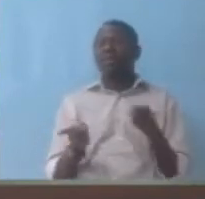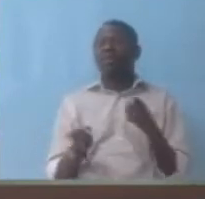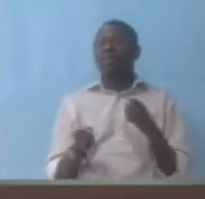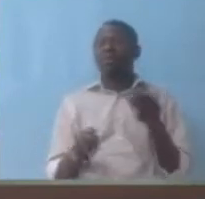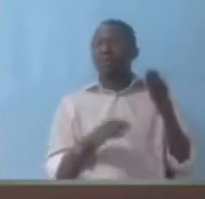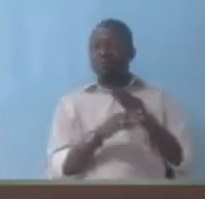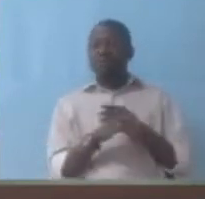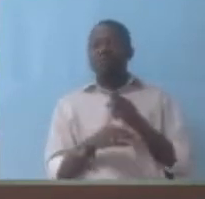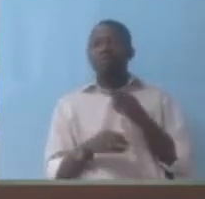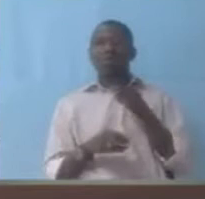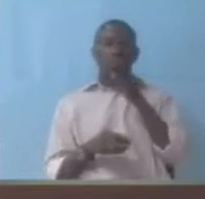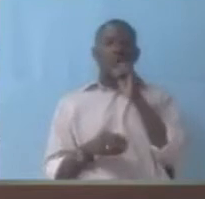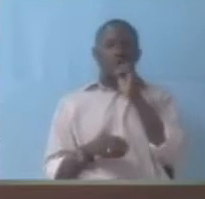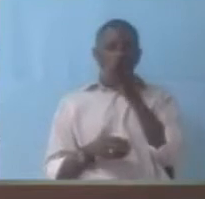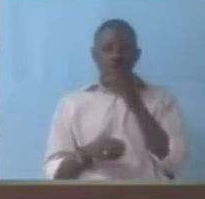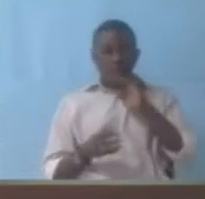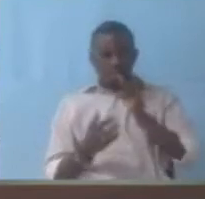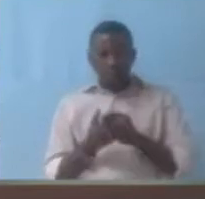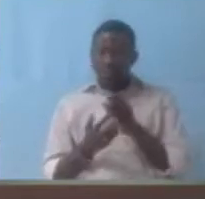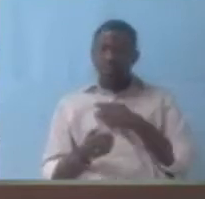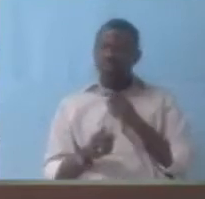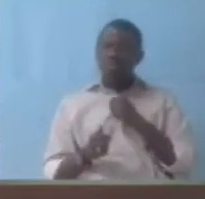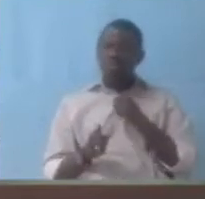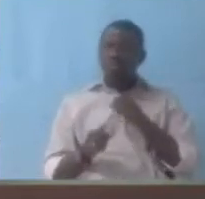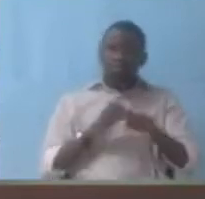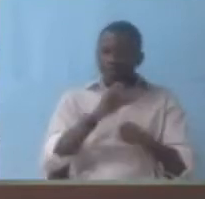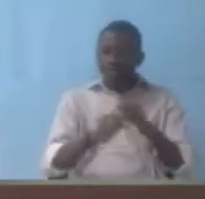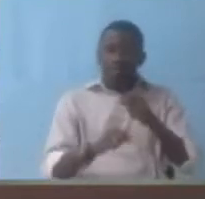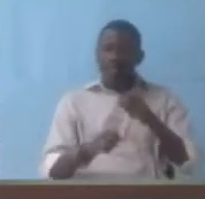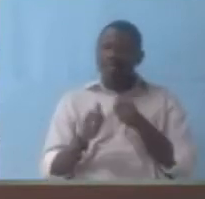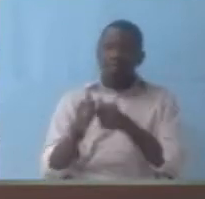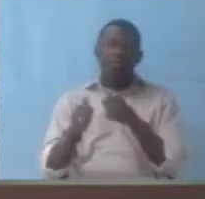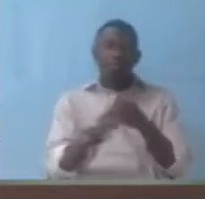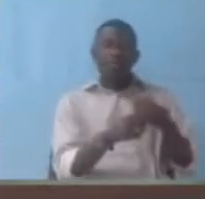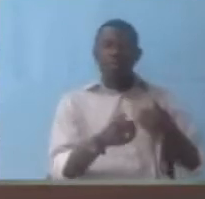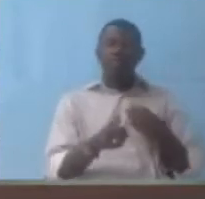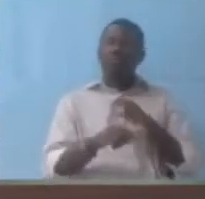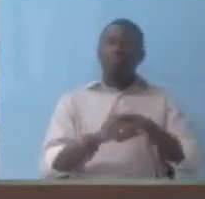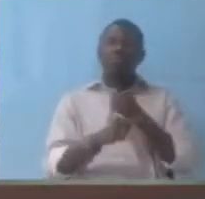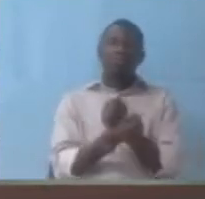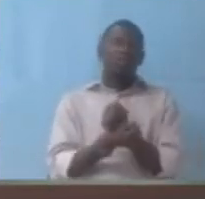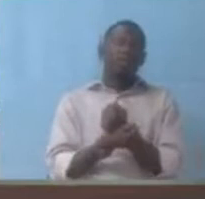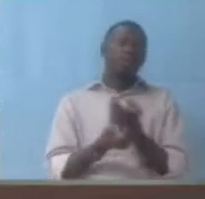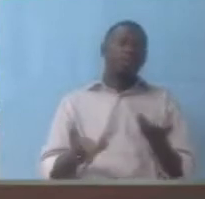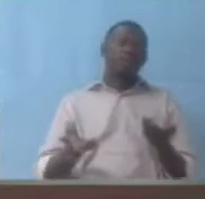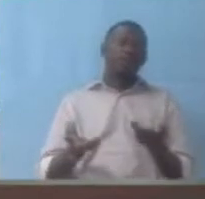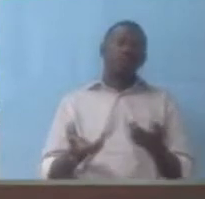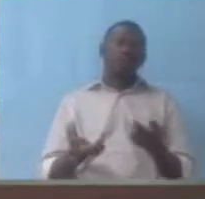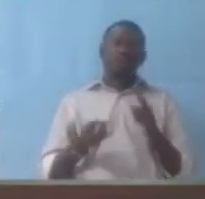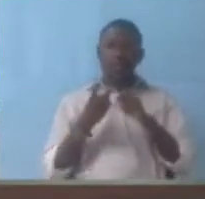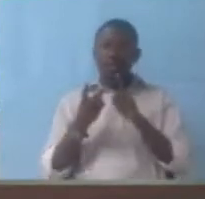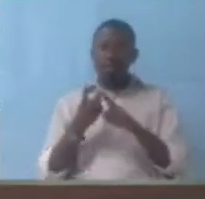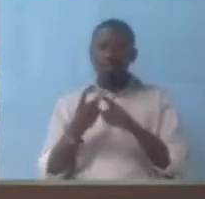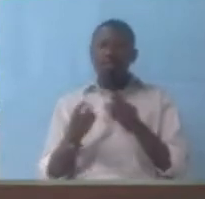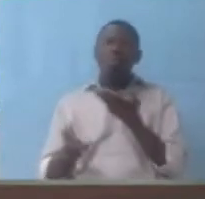kafoko ite bulano kangokela mwolula. And particularly their humiliation by being put on a truck just on